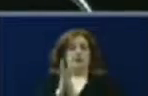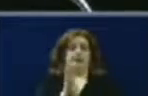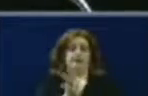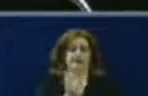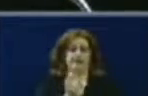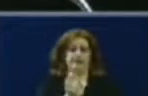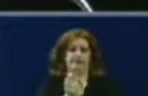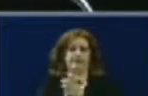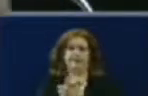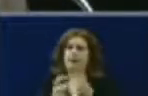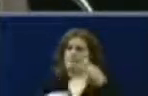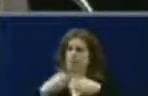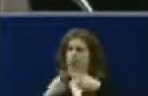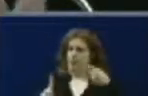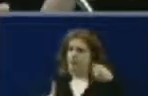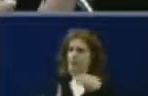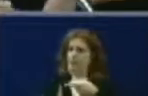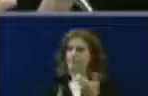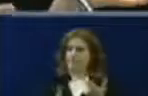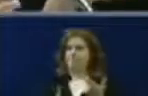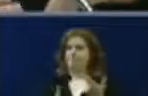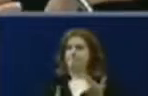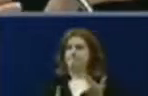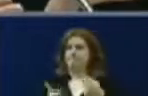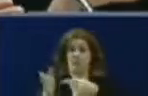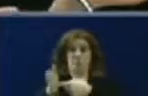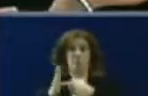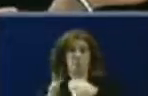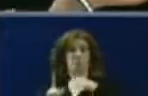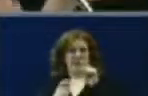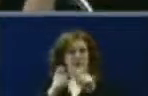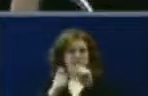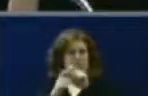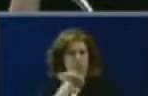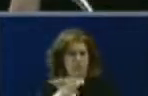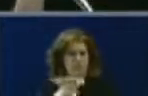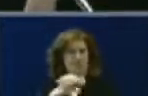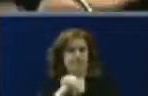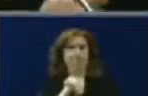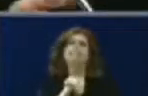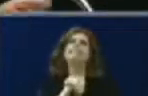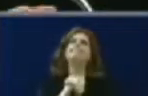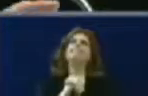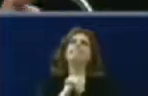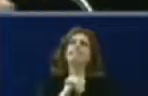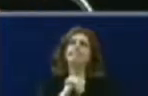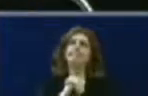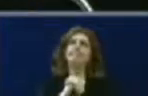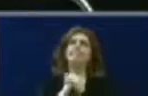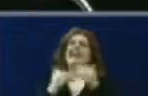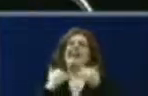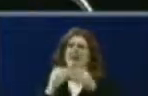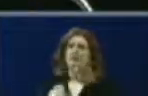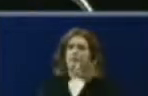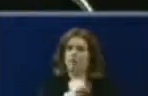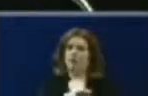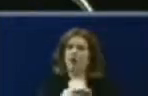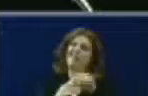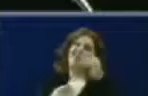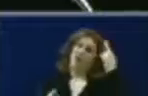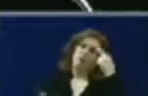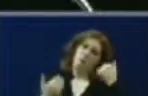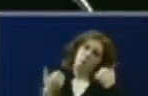the problem with that is that, or being shown that particular report and then making that vote, and that's the reason we made the